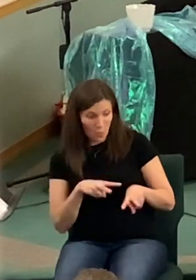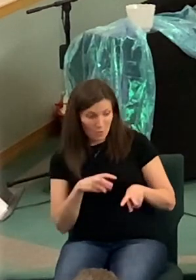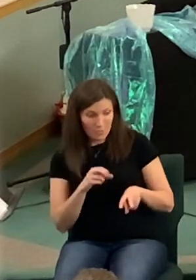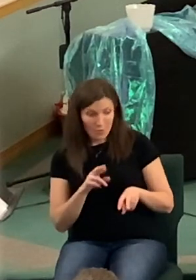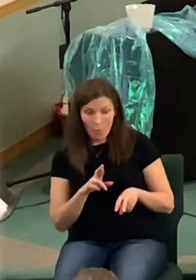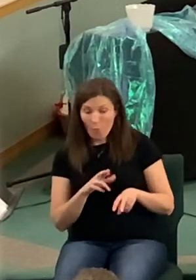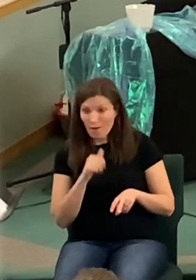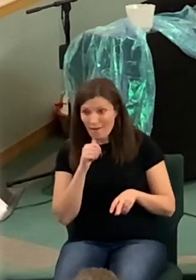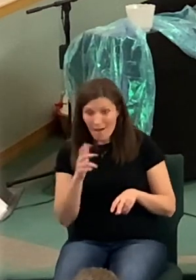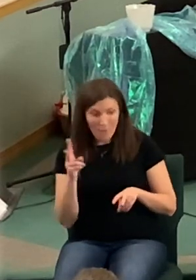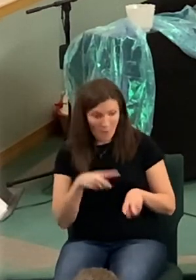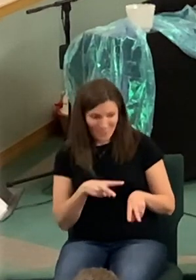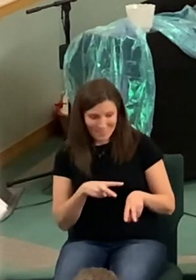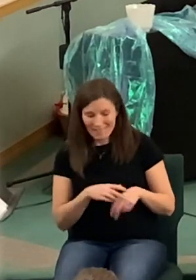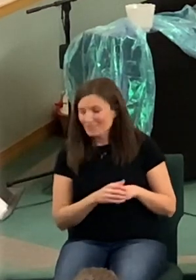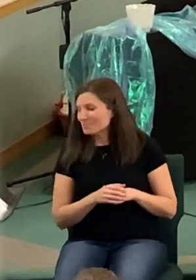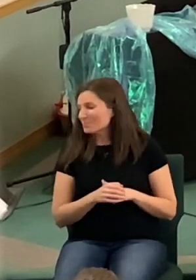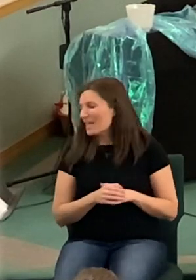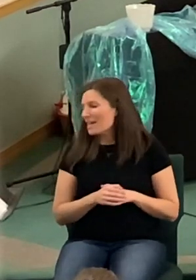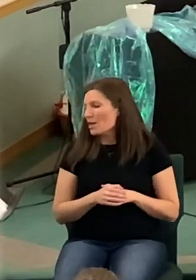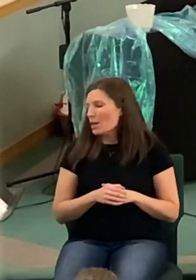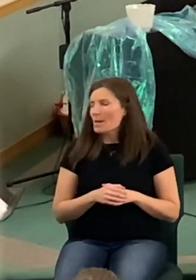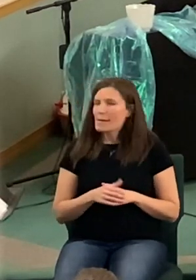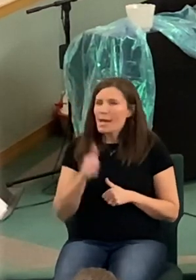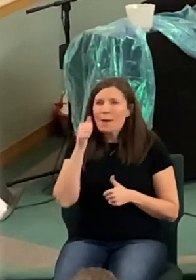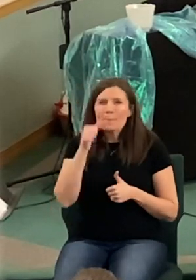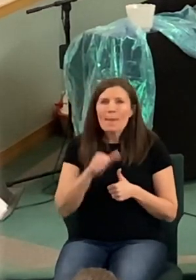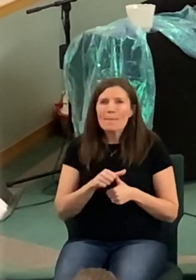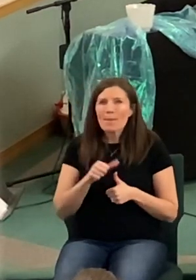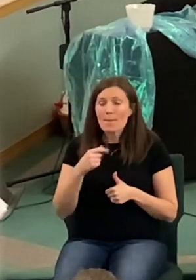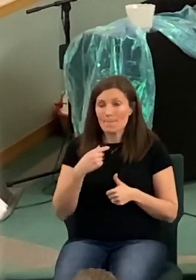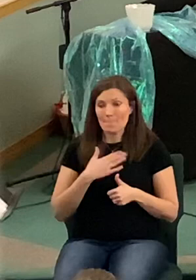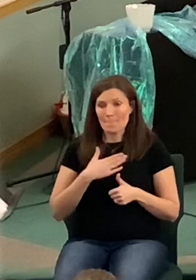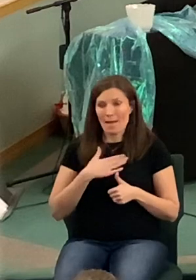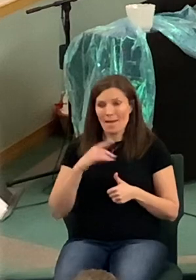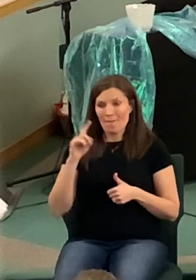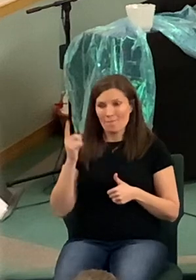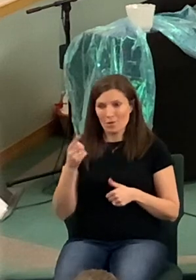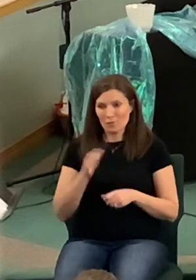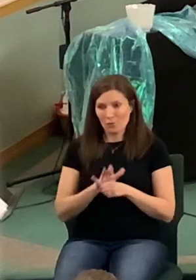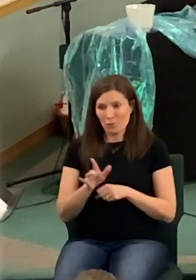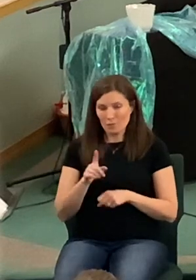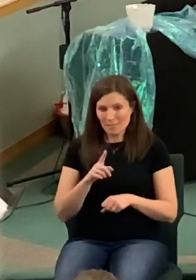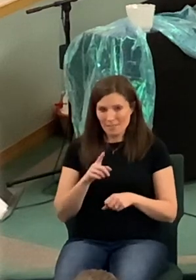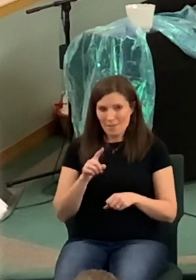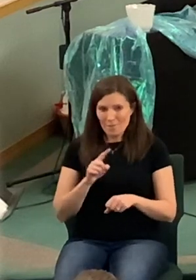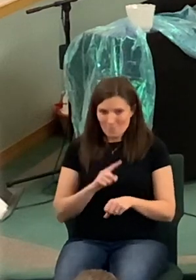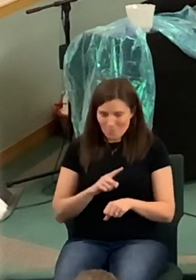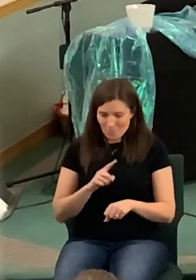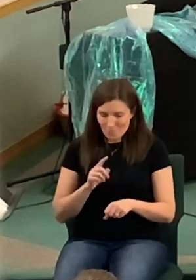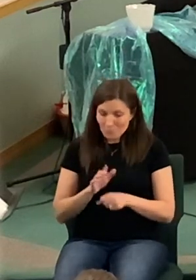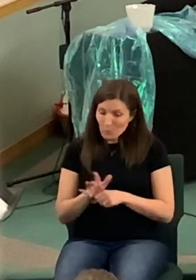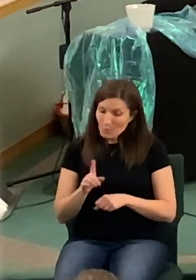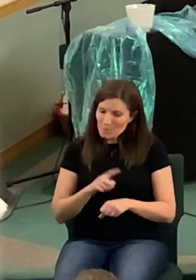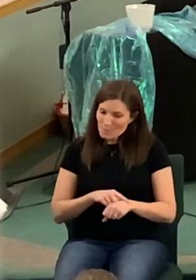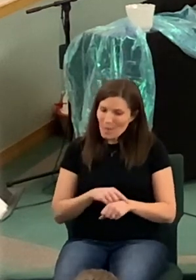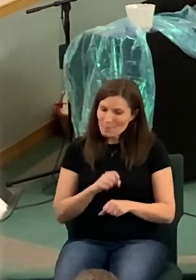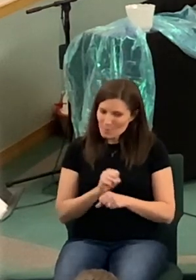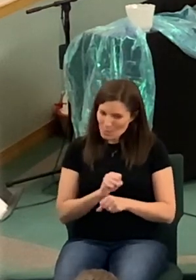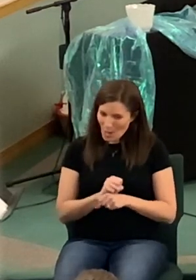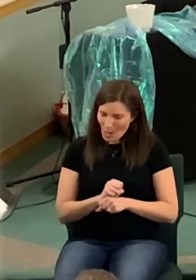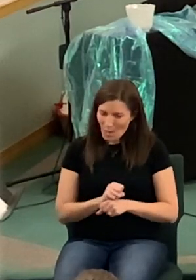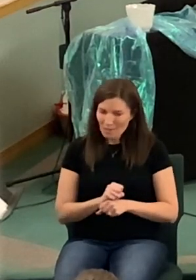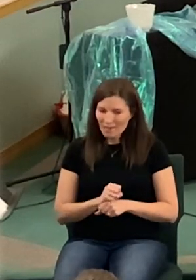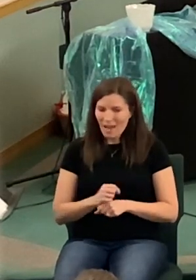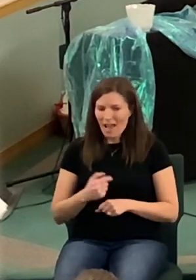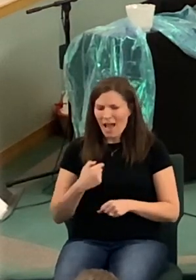gone. The first full-time job I had was at 21 years of age. I worked in an office at the United Way of Stanislaus County. And